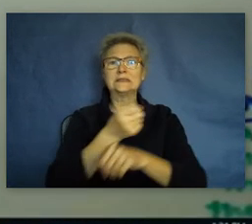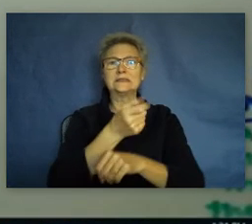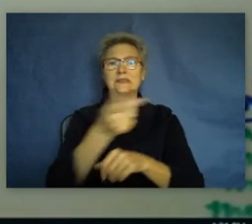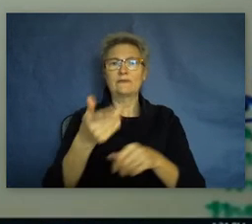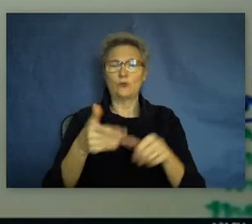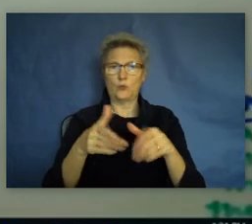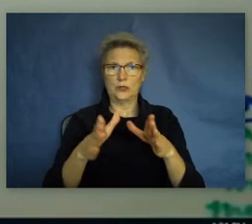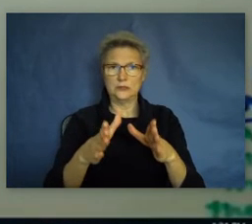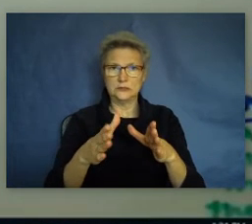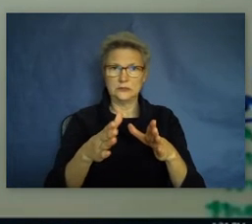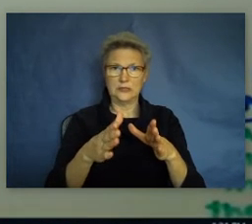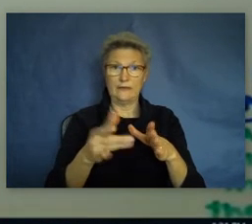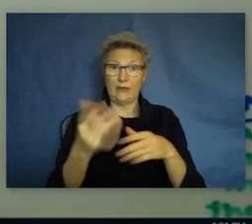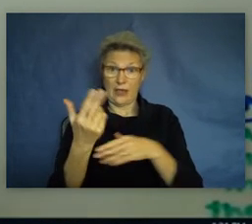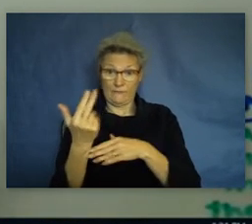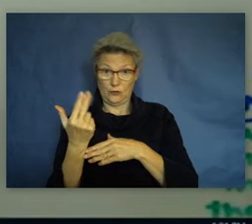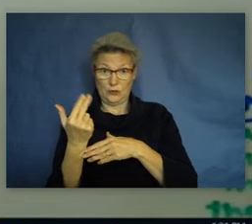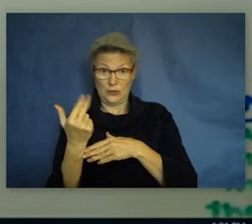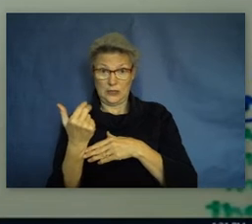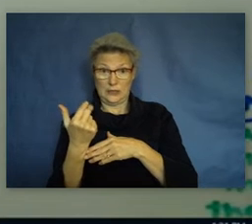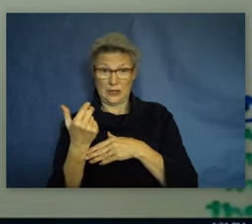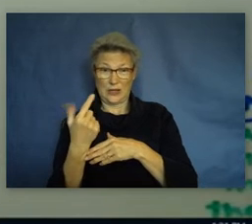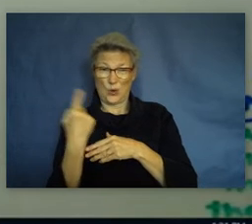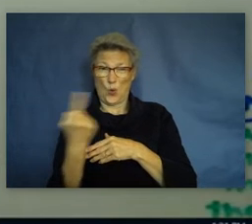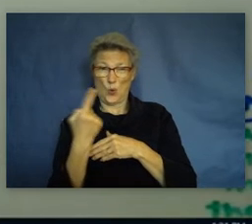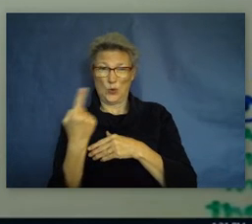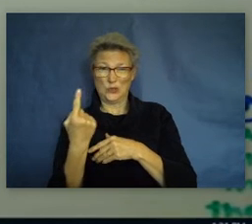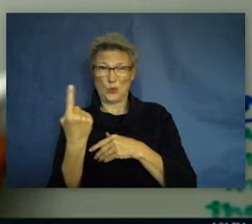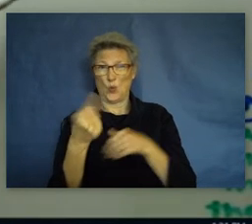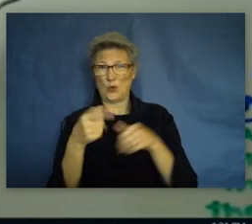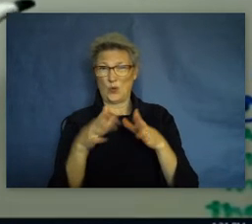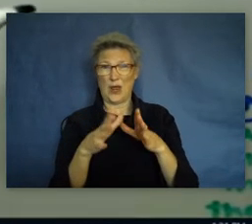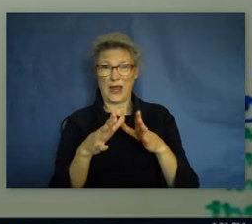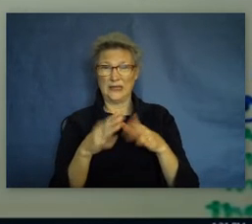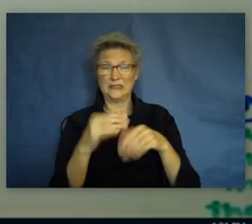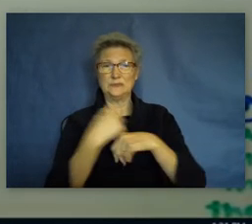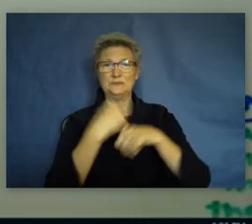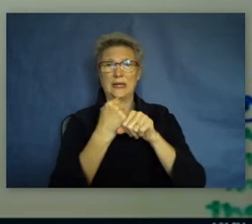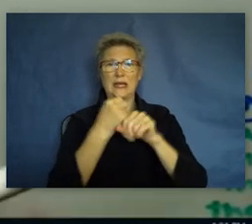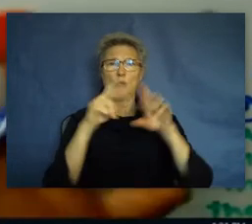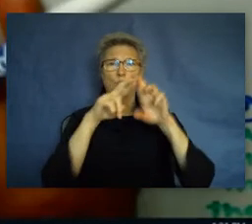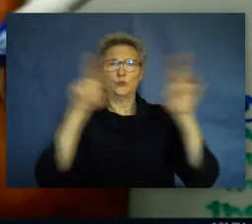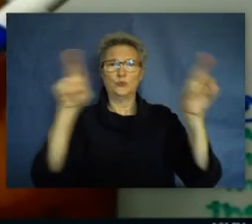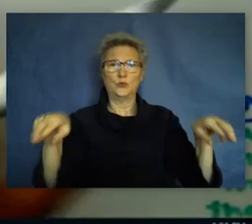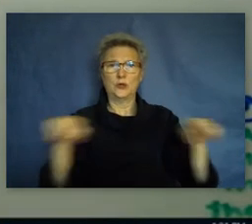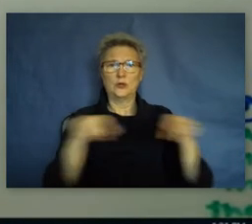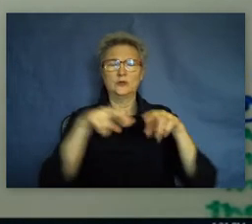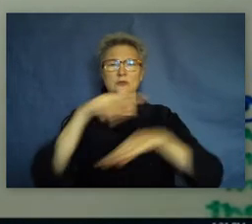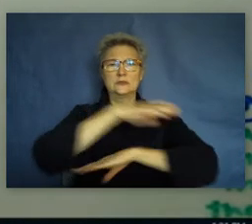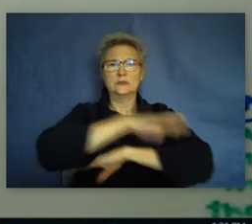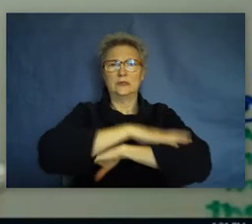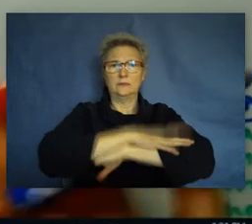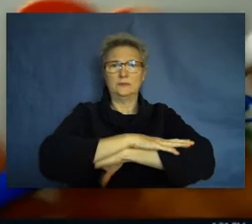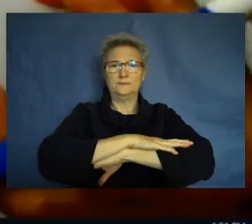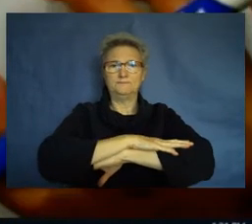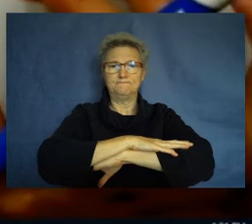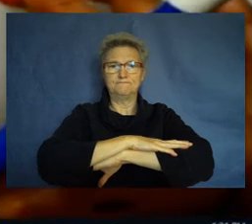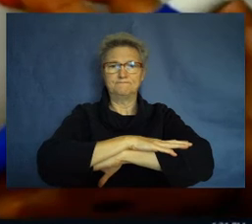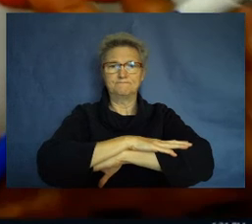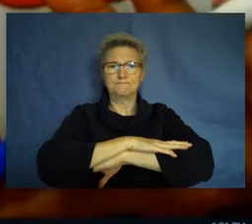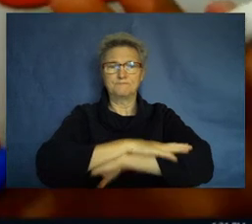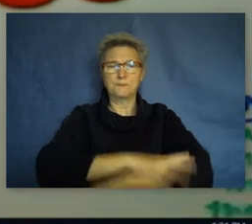If I have 13, I can really only arrange it in one way, 1 row